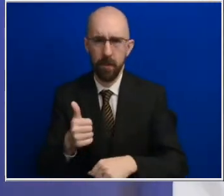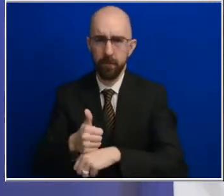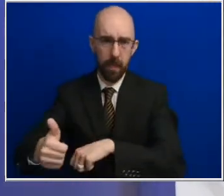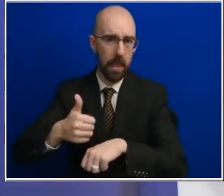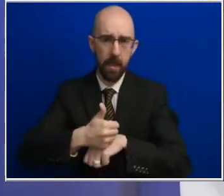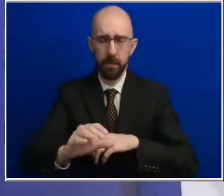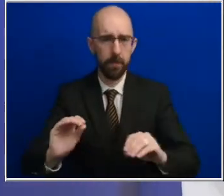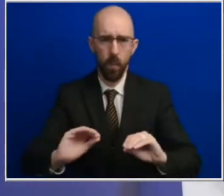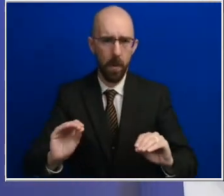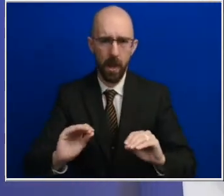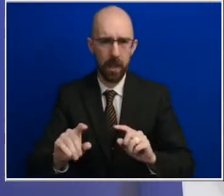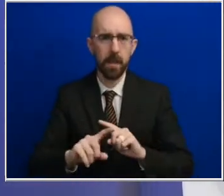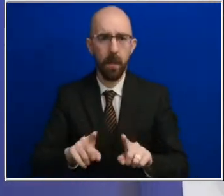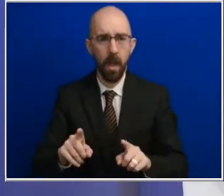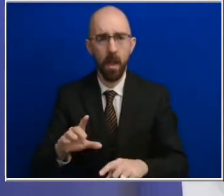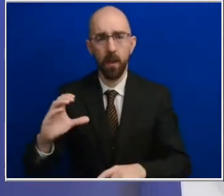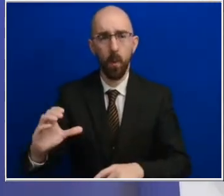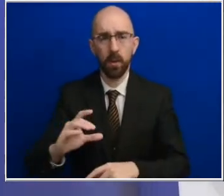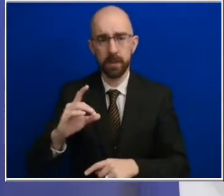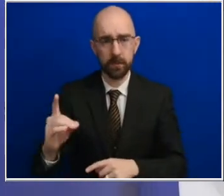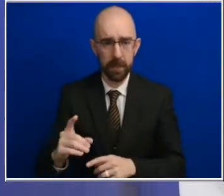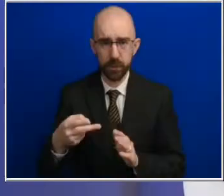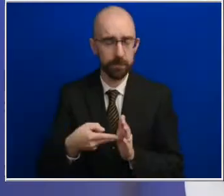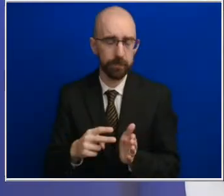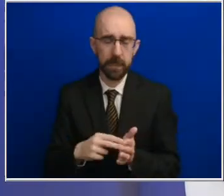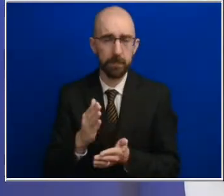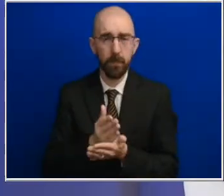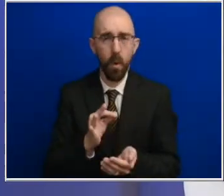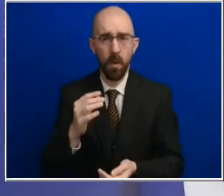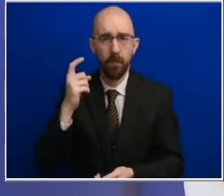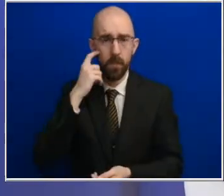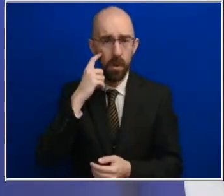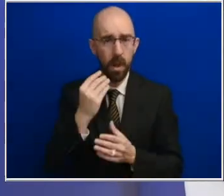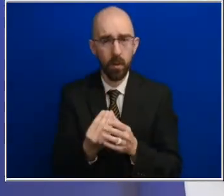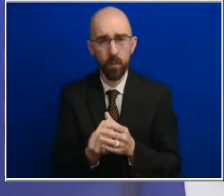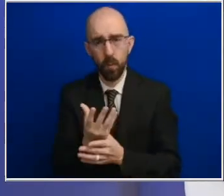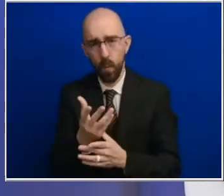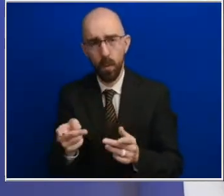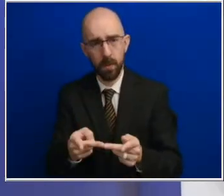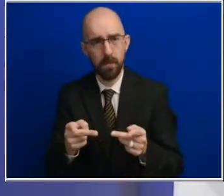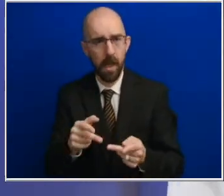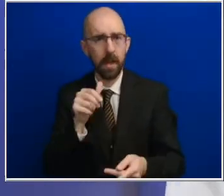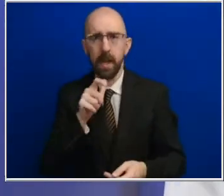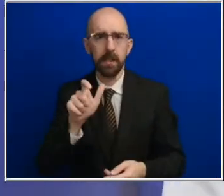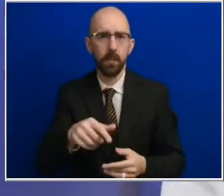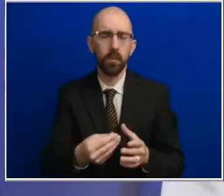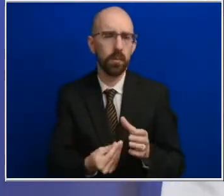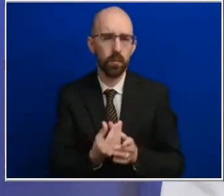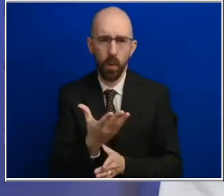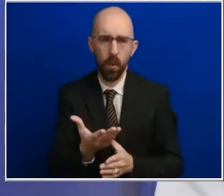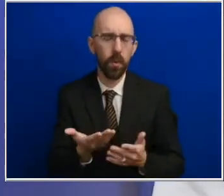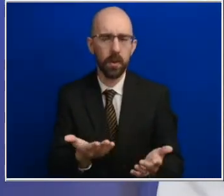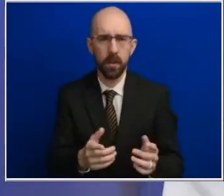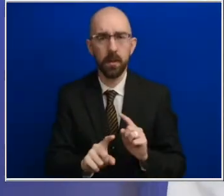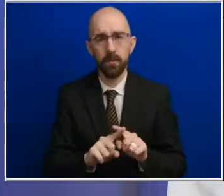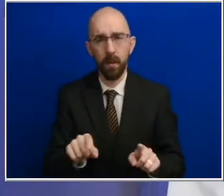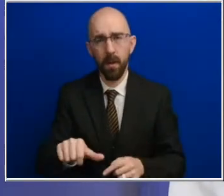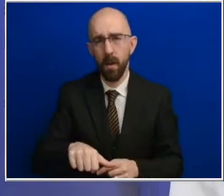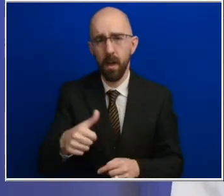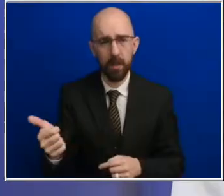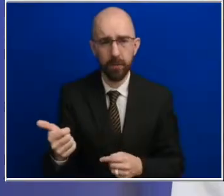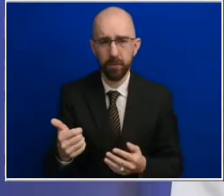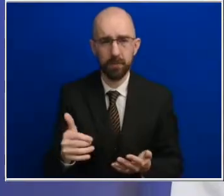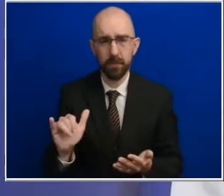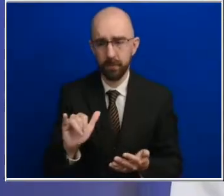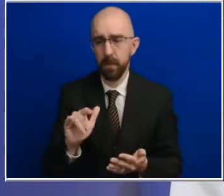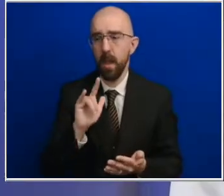cortical dysplasia basically just means that a part of the brain grows in a spot that it's not supposed to grow in, as it were. But actually epilepsy is